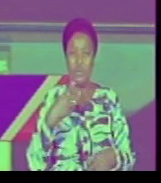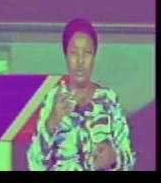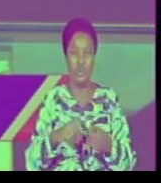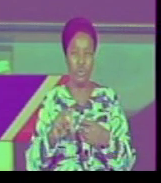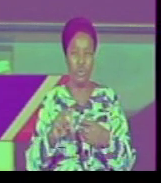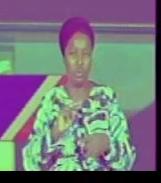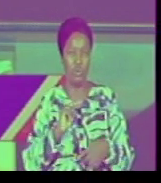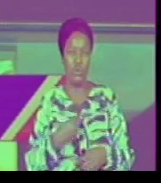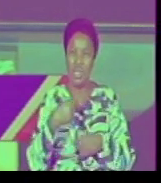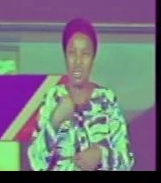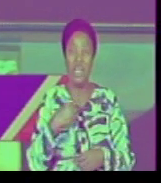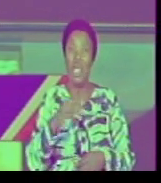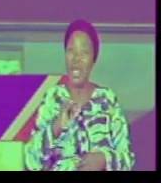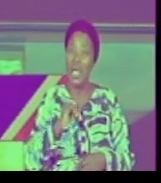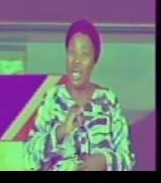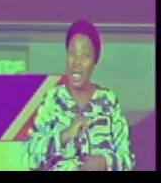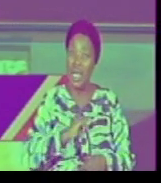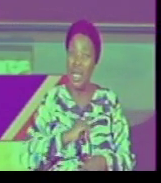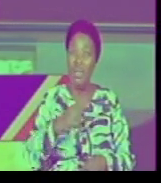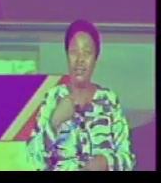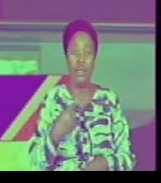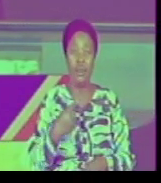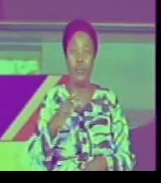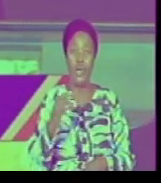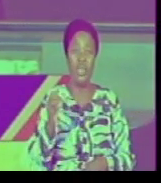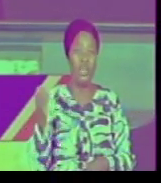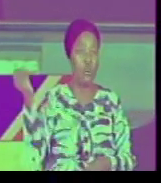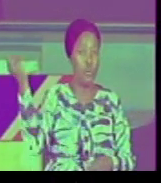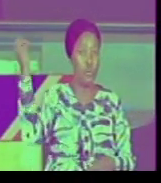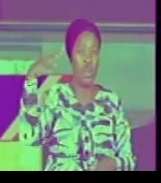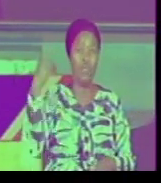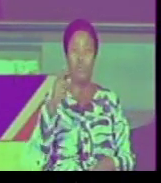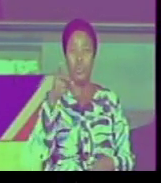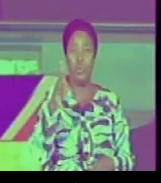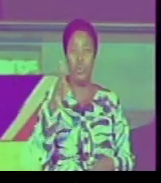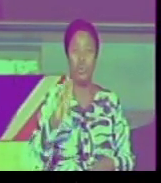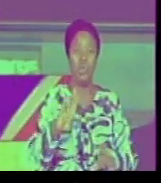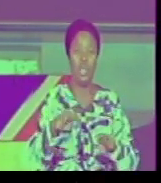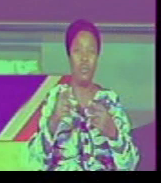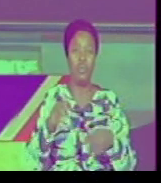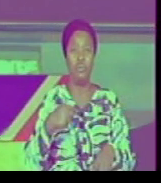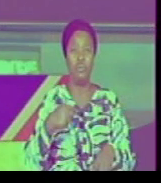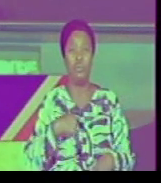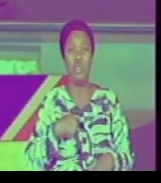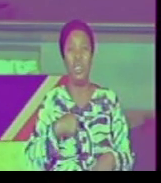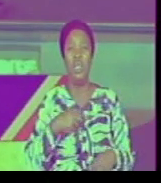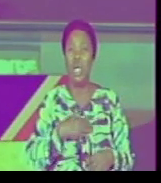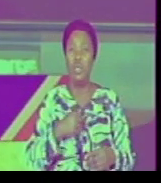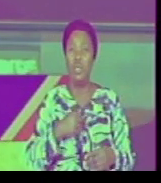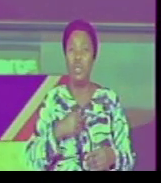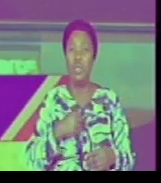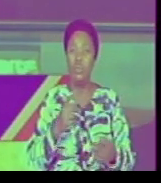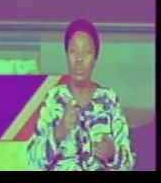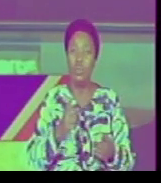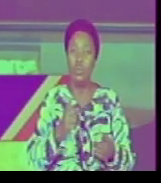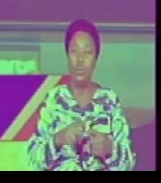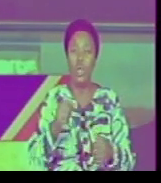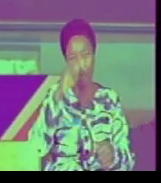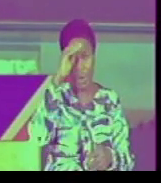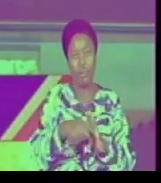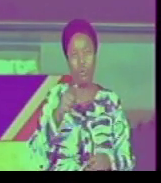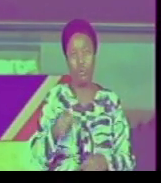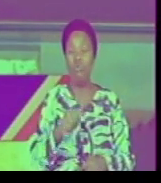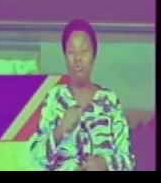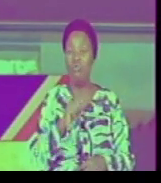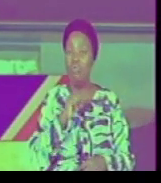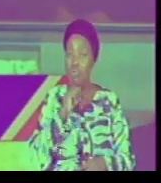I say, by the grace of God given to me, unto every man among you, look at this, not to think